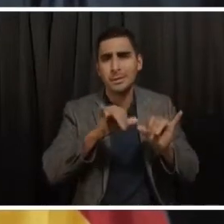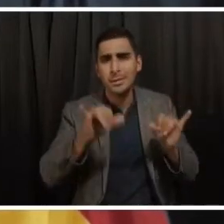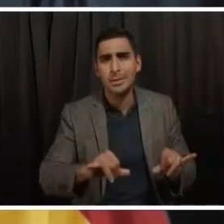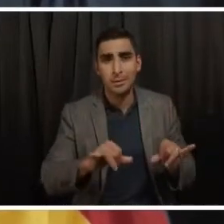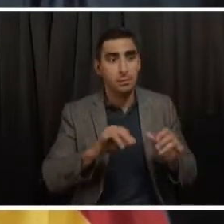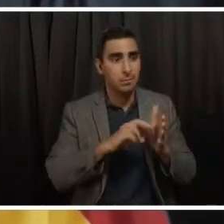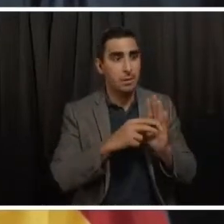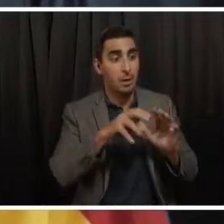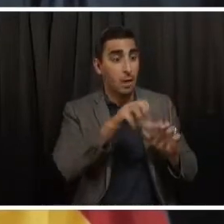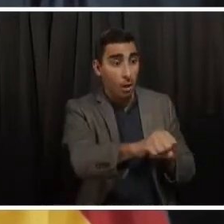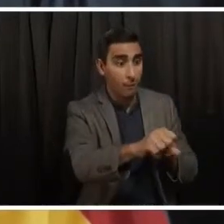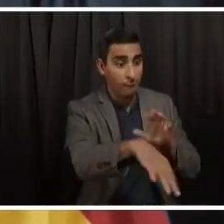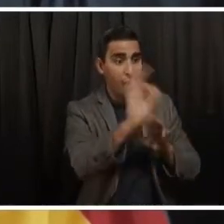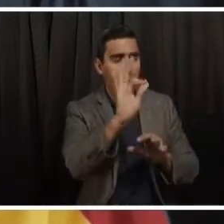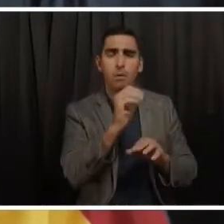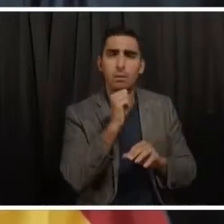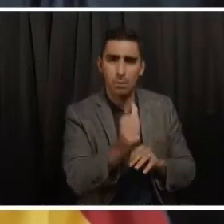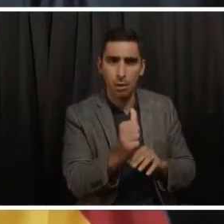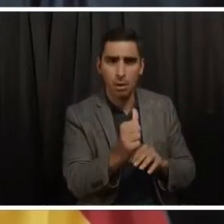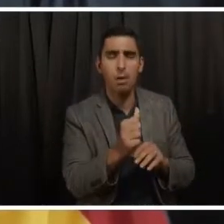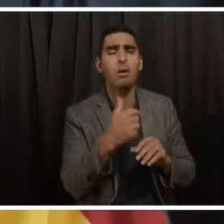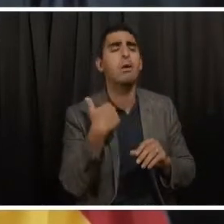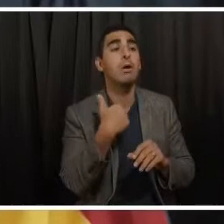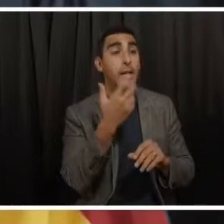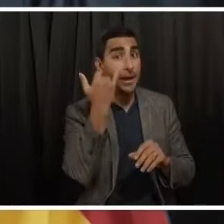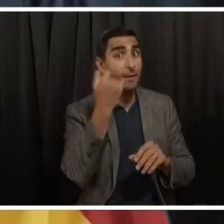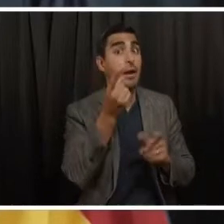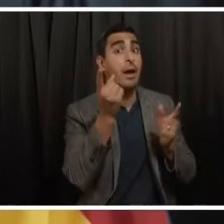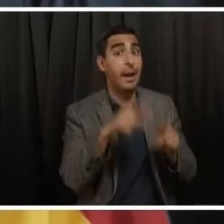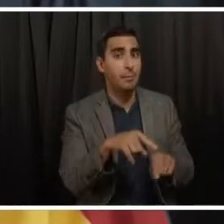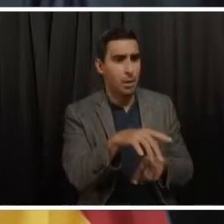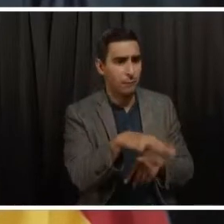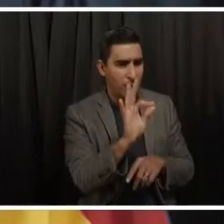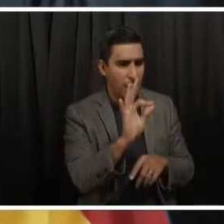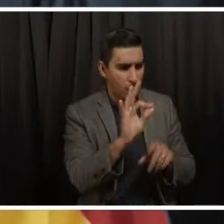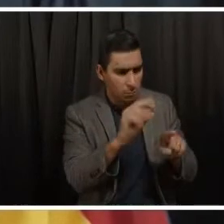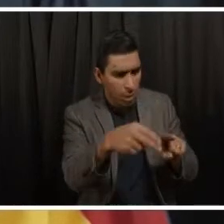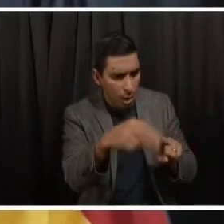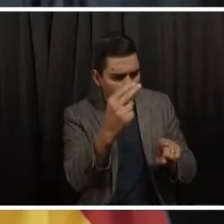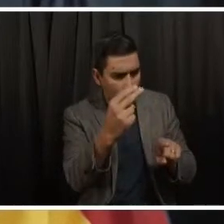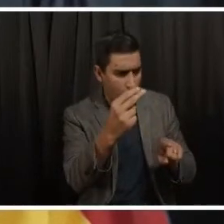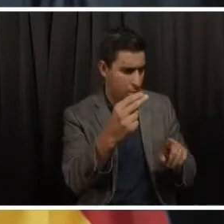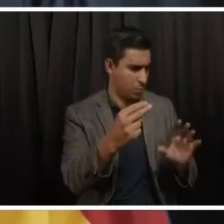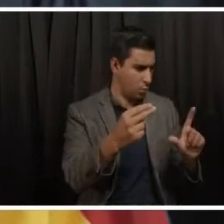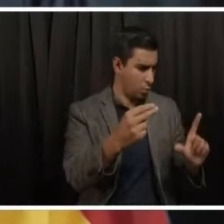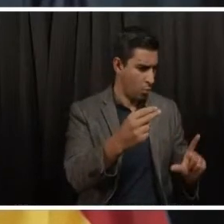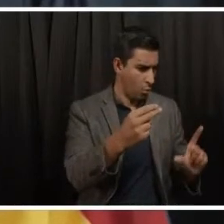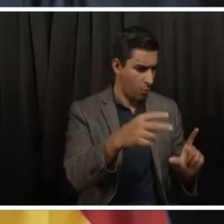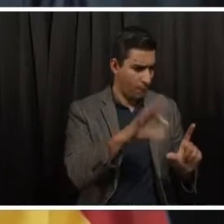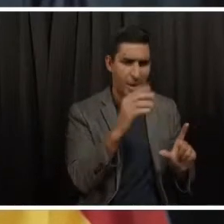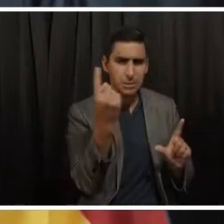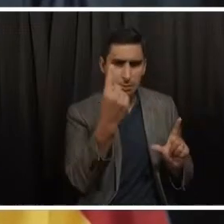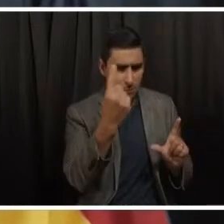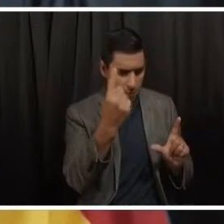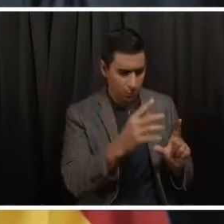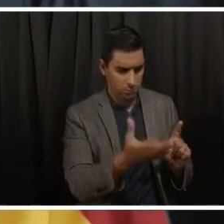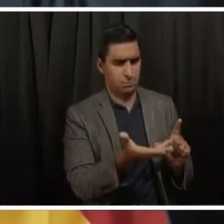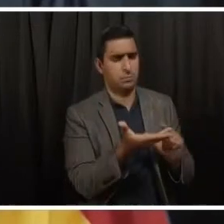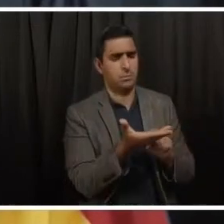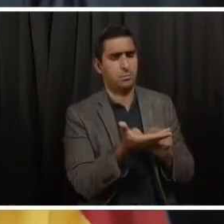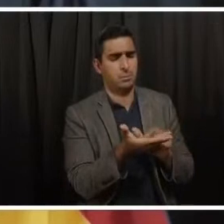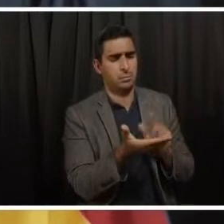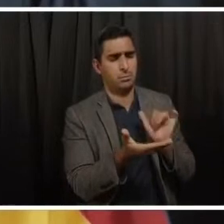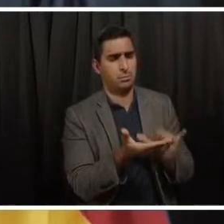detected systems. We can infer a little bit when there's high versus low levels of detection, but in general, we're